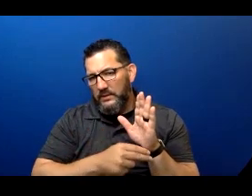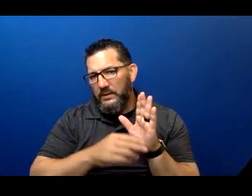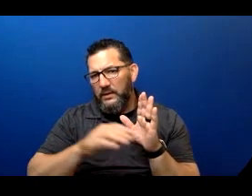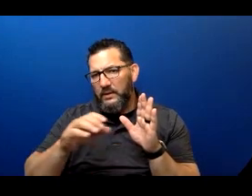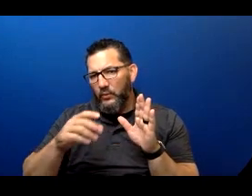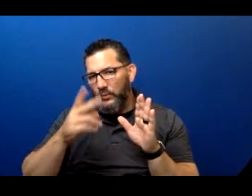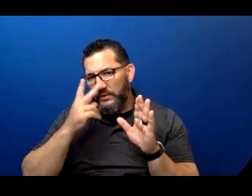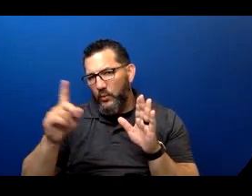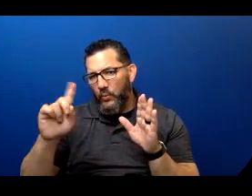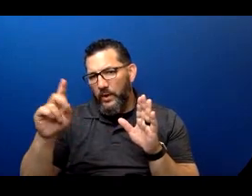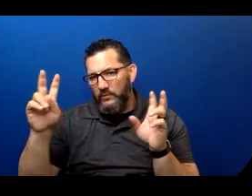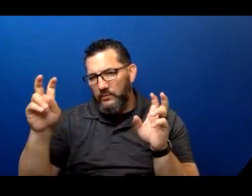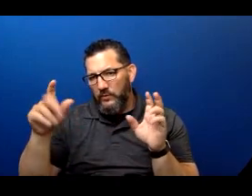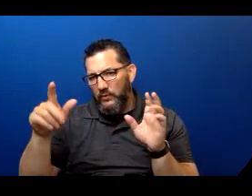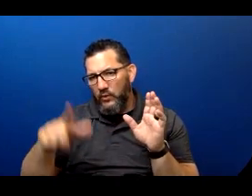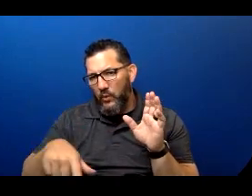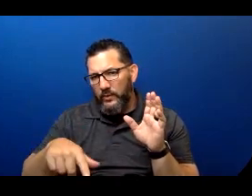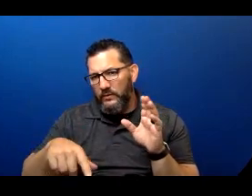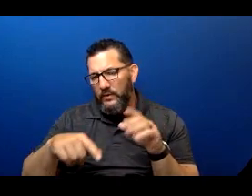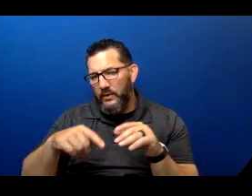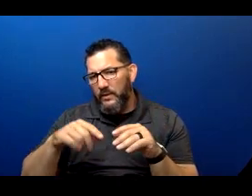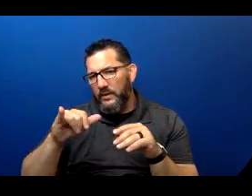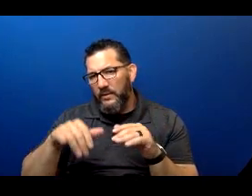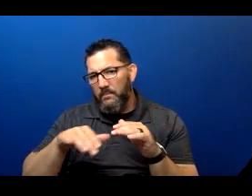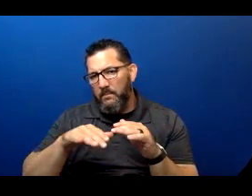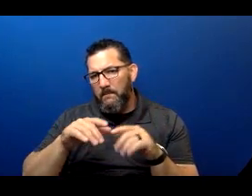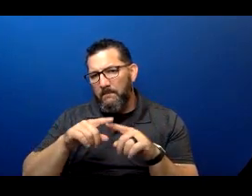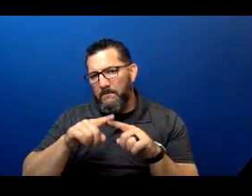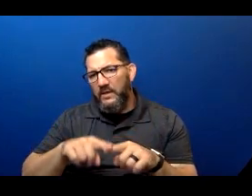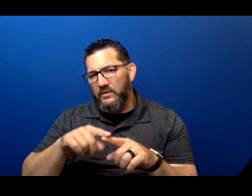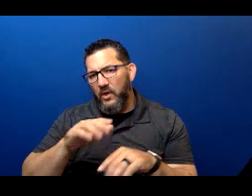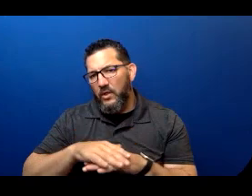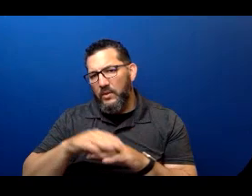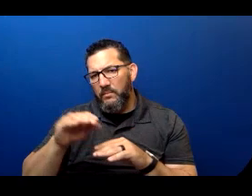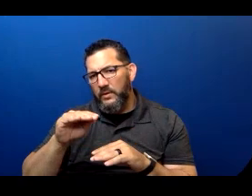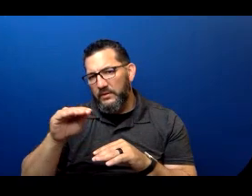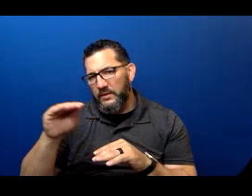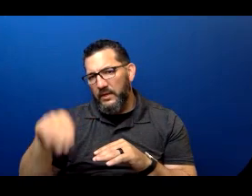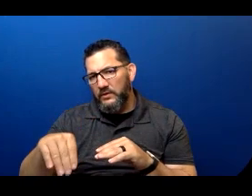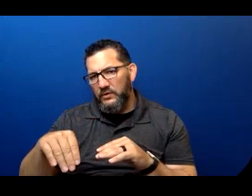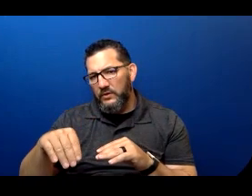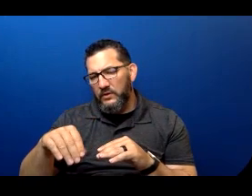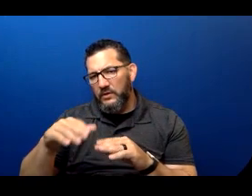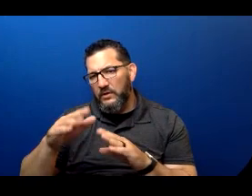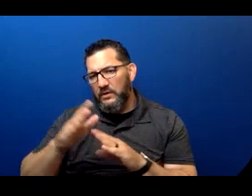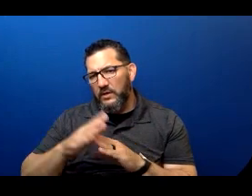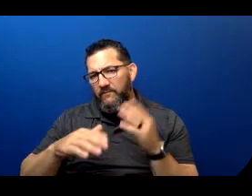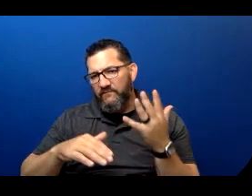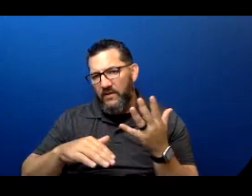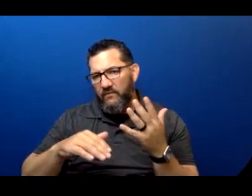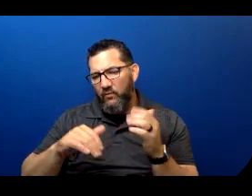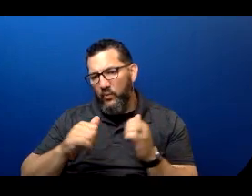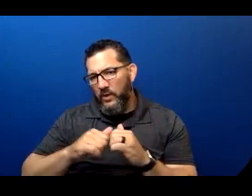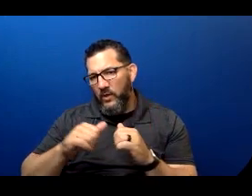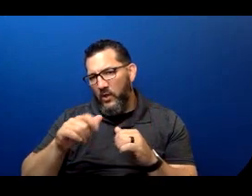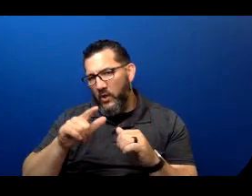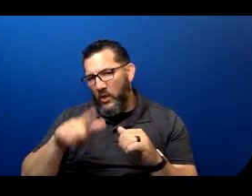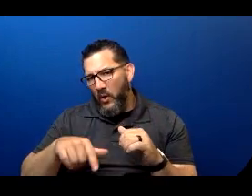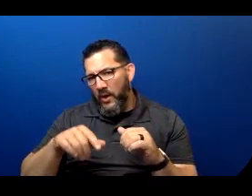the lowest vaccination rate, those were basically based on the percentage, like the top 5 with the lowest vaccination